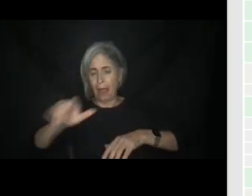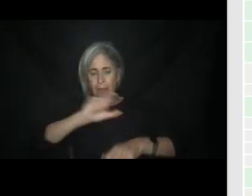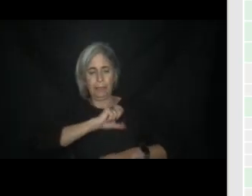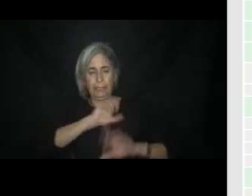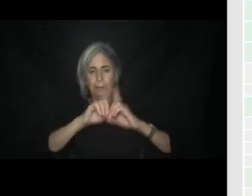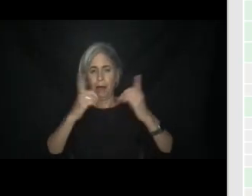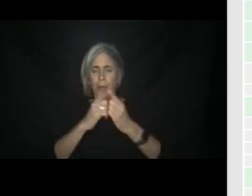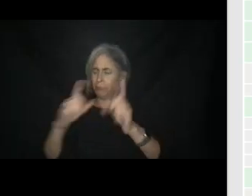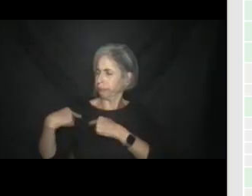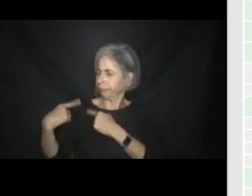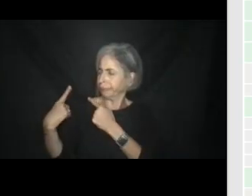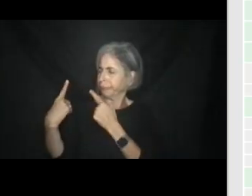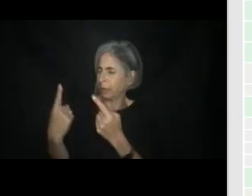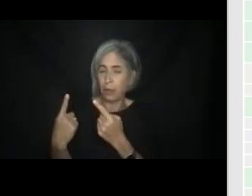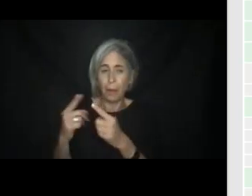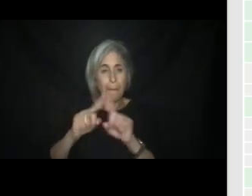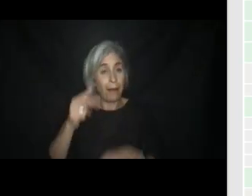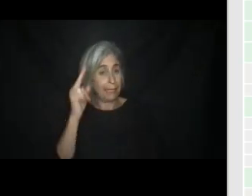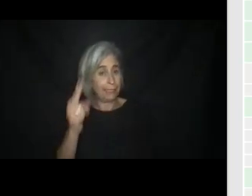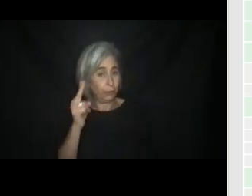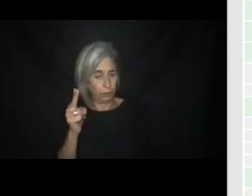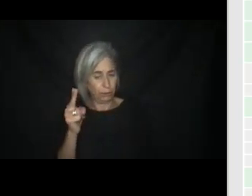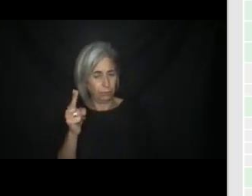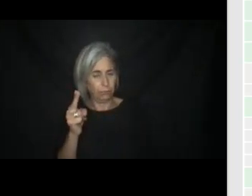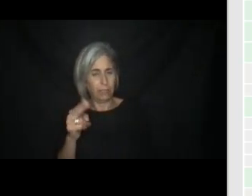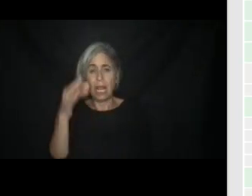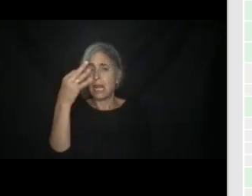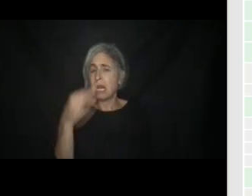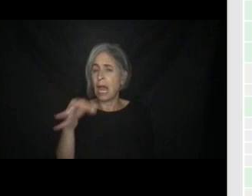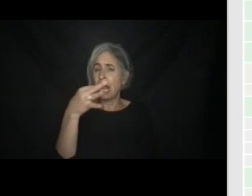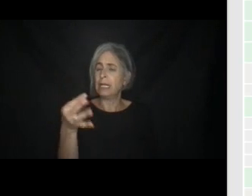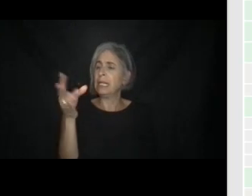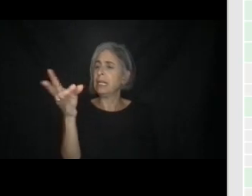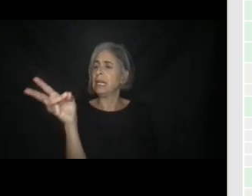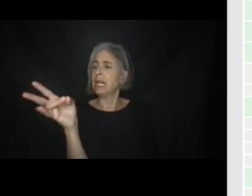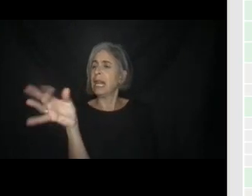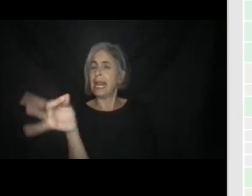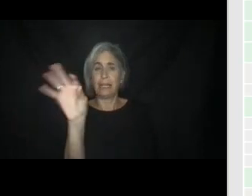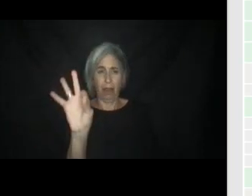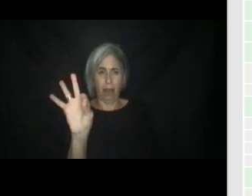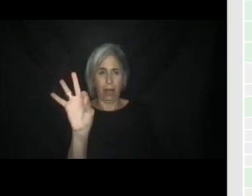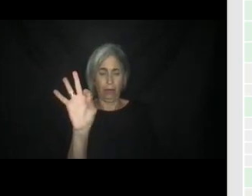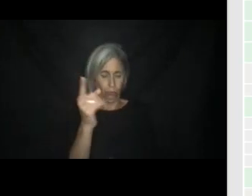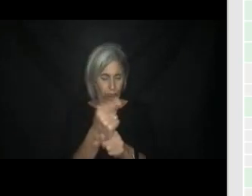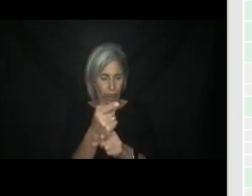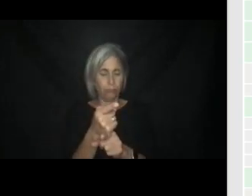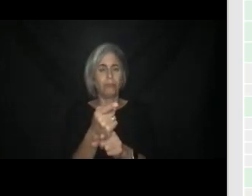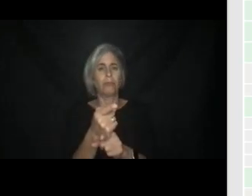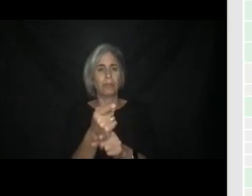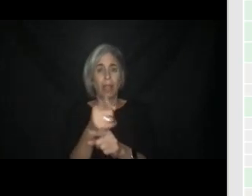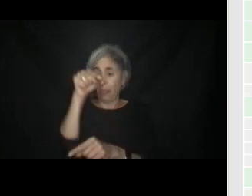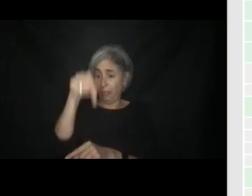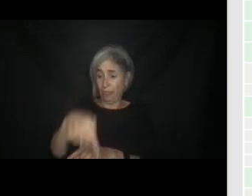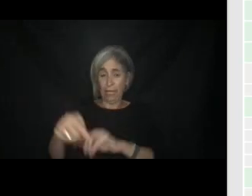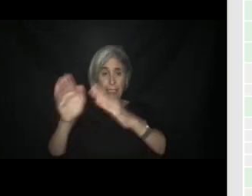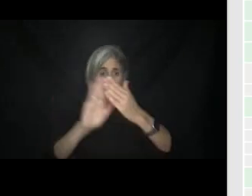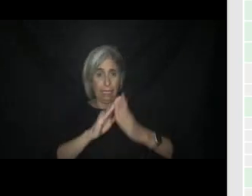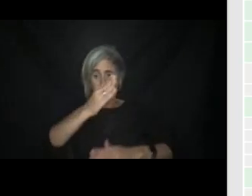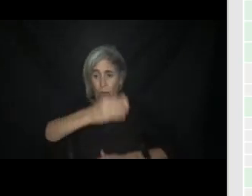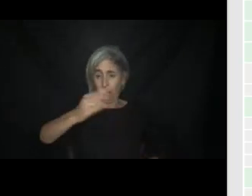time. But I'm gonna give you a little history. In 1989, right? This city, the Boynton Beach